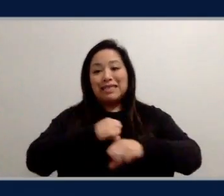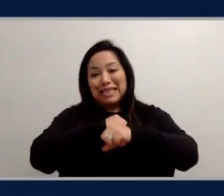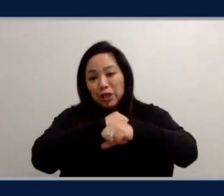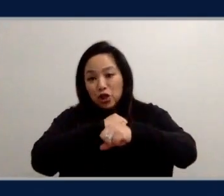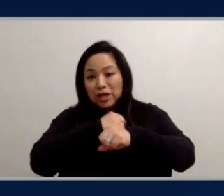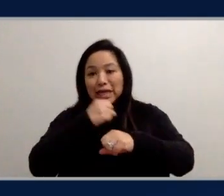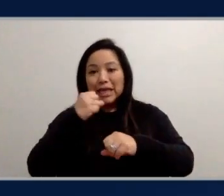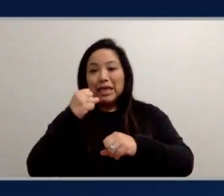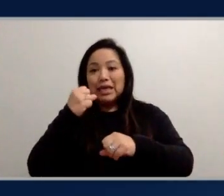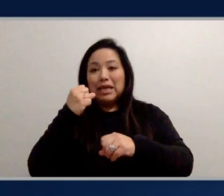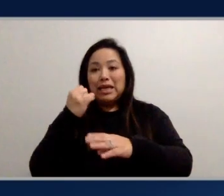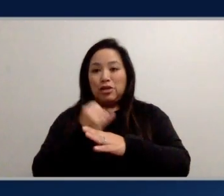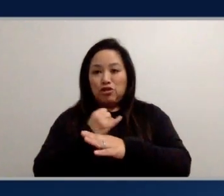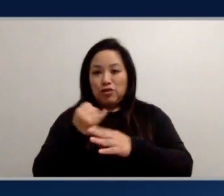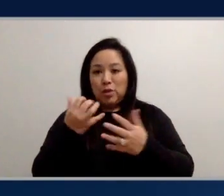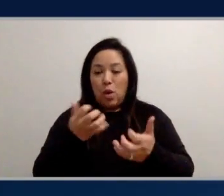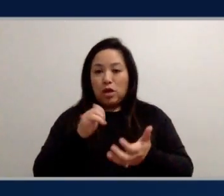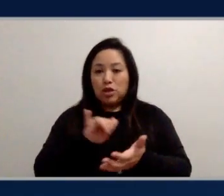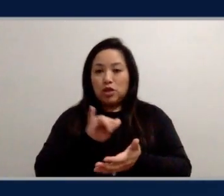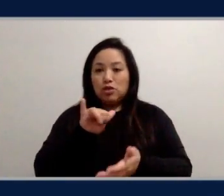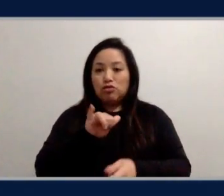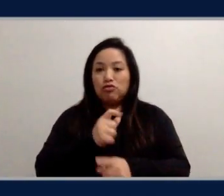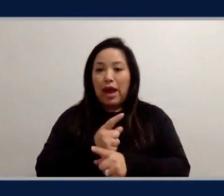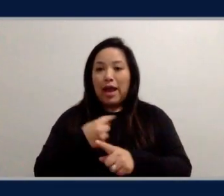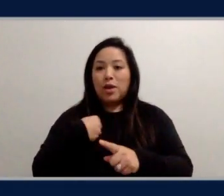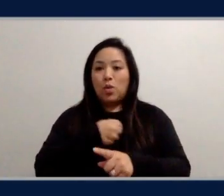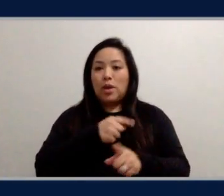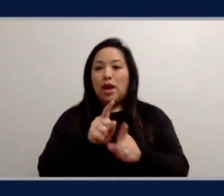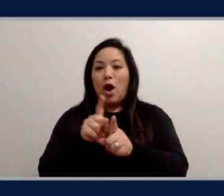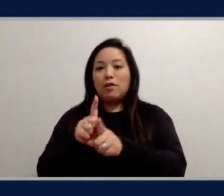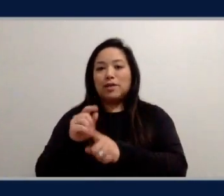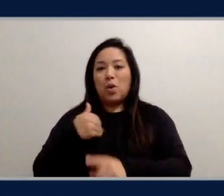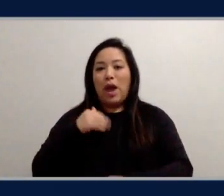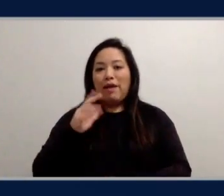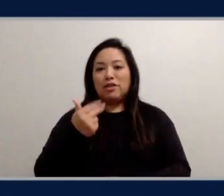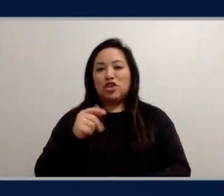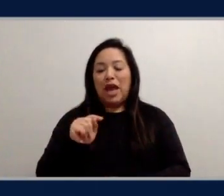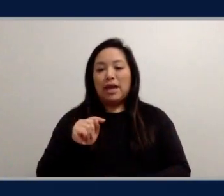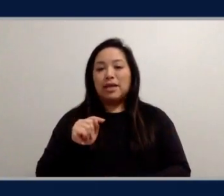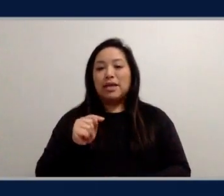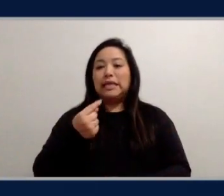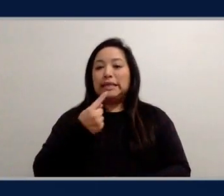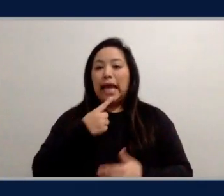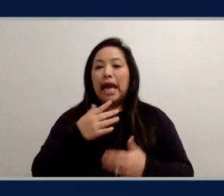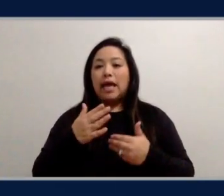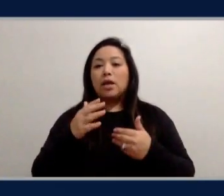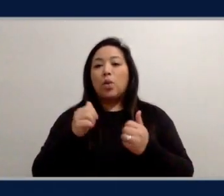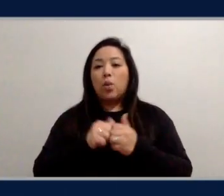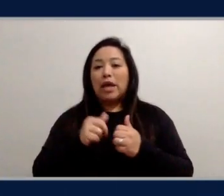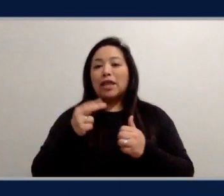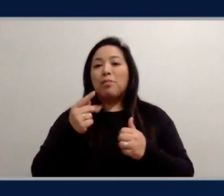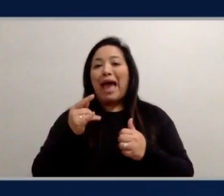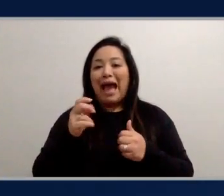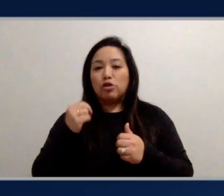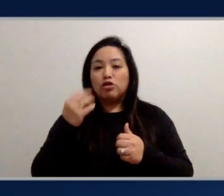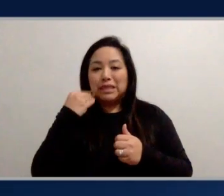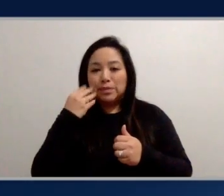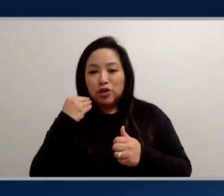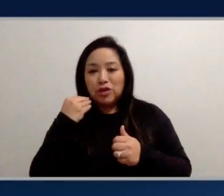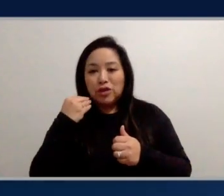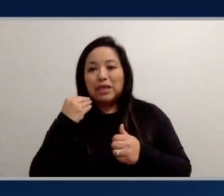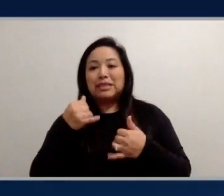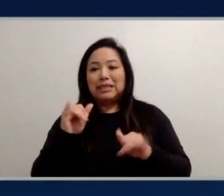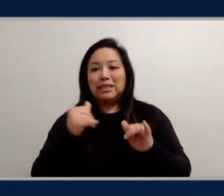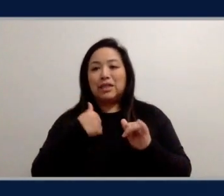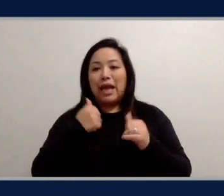dedicated to doing. We had a comment from chat also. Pillbox Gaming says, even with the patterns, experienced attackers can act differently to try to throw